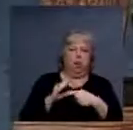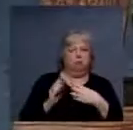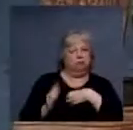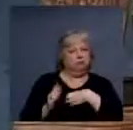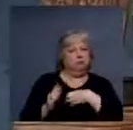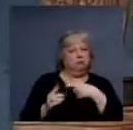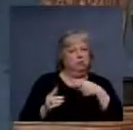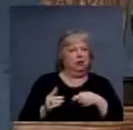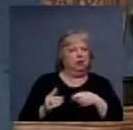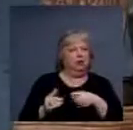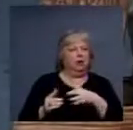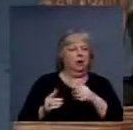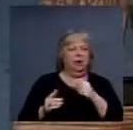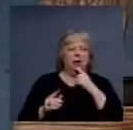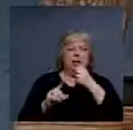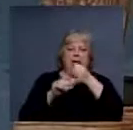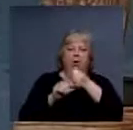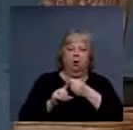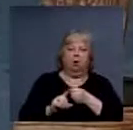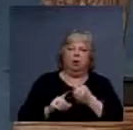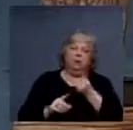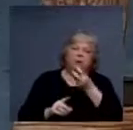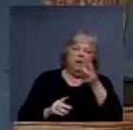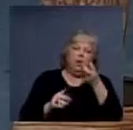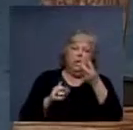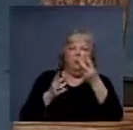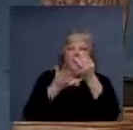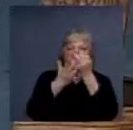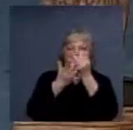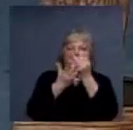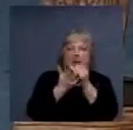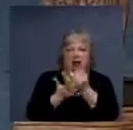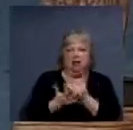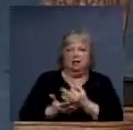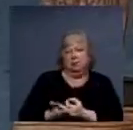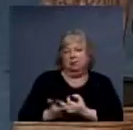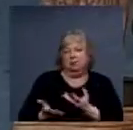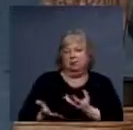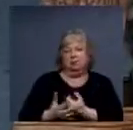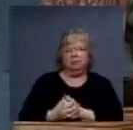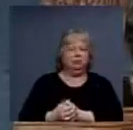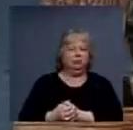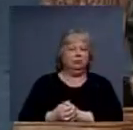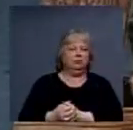this. I'm just going to kind of hit on a couple of facts that are out there.